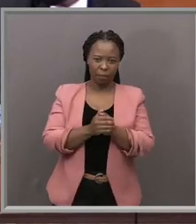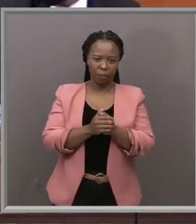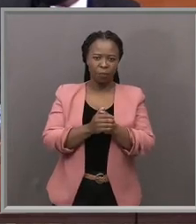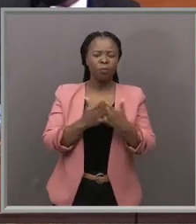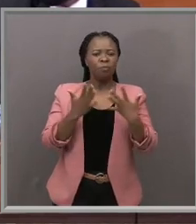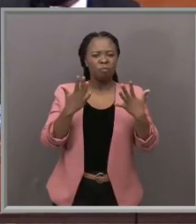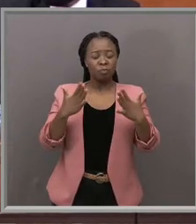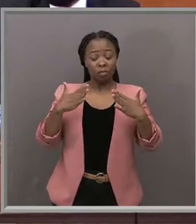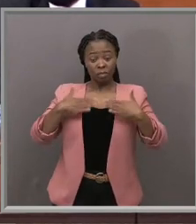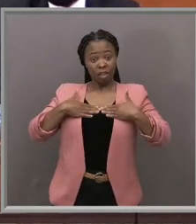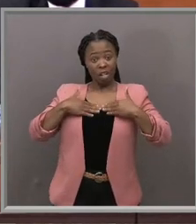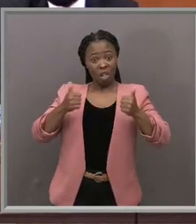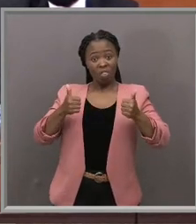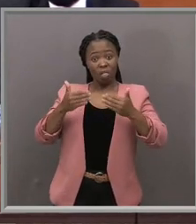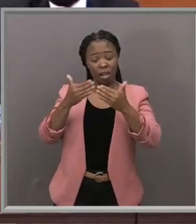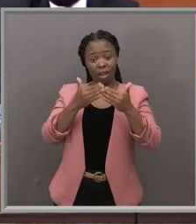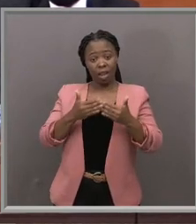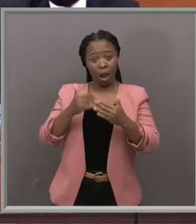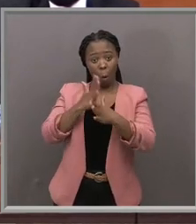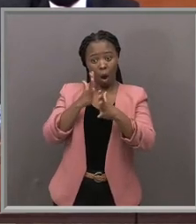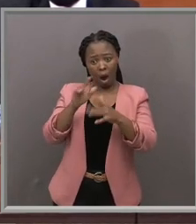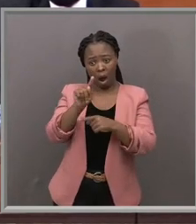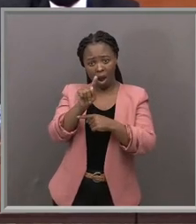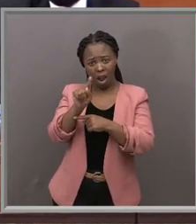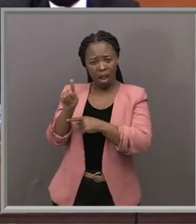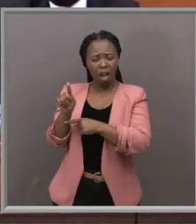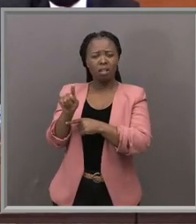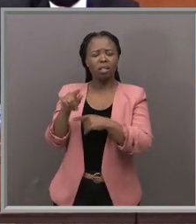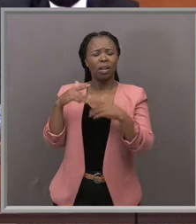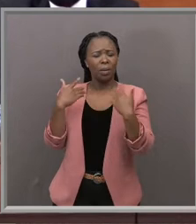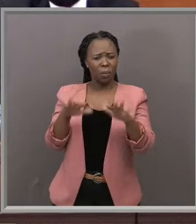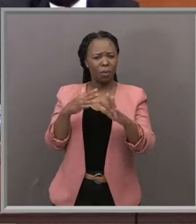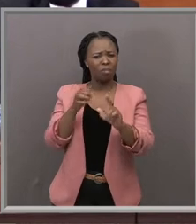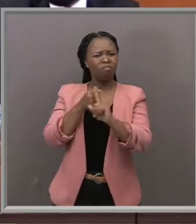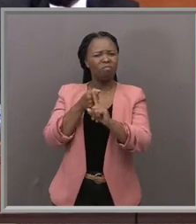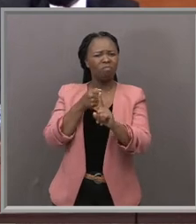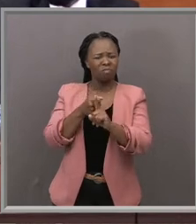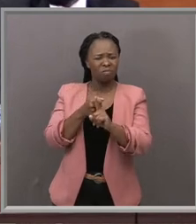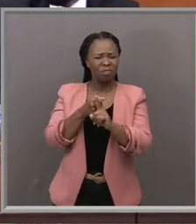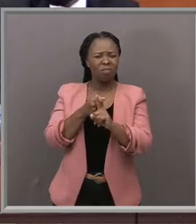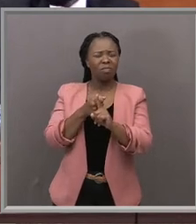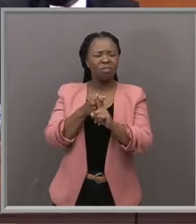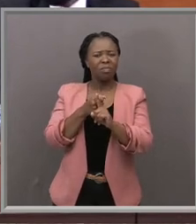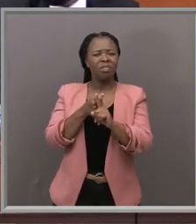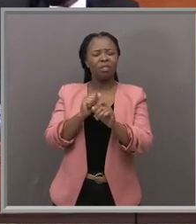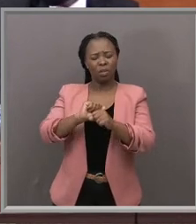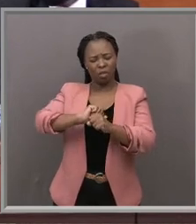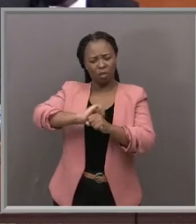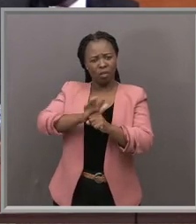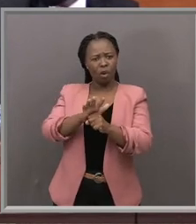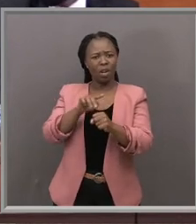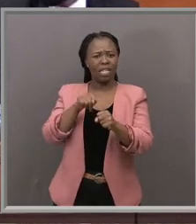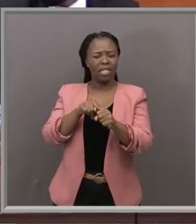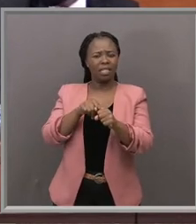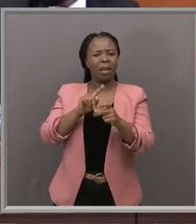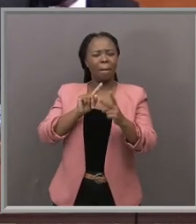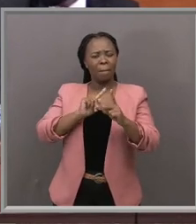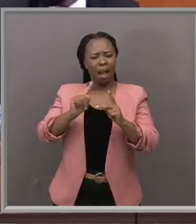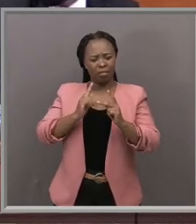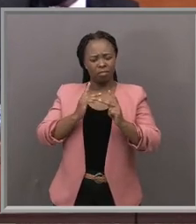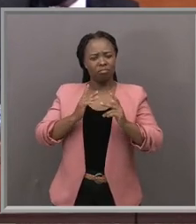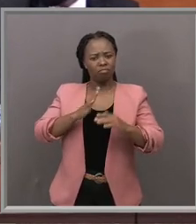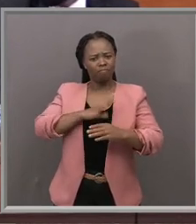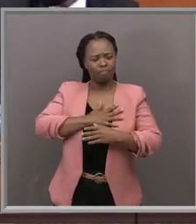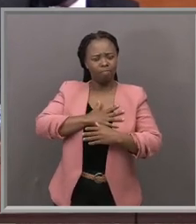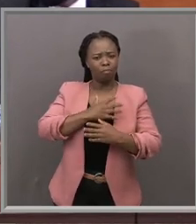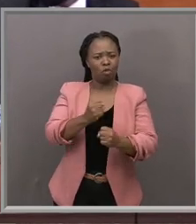healthcare workers who face this vicious virus and this ferocious pandemic with tremendous courage and resolve